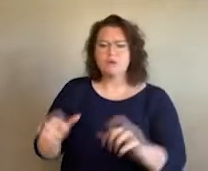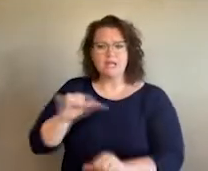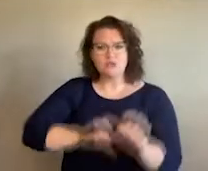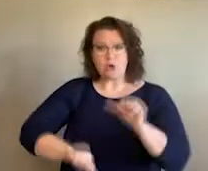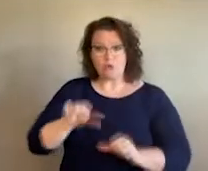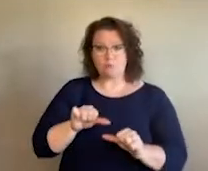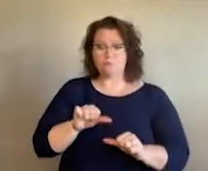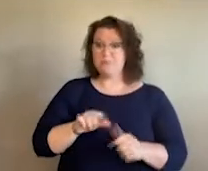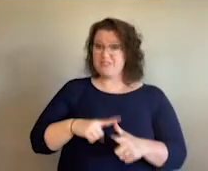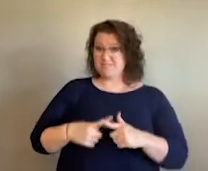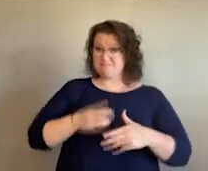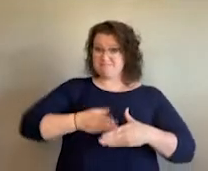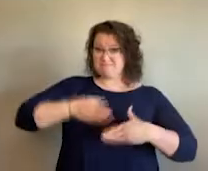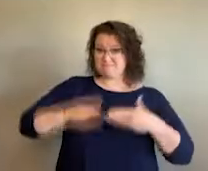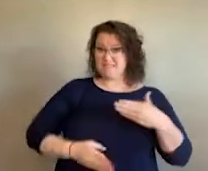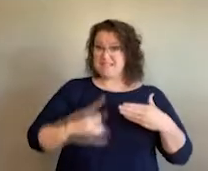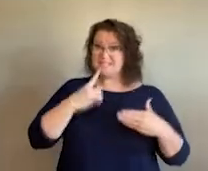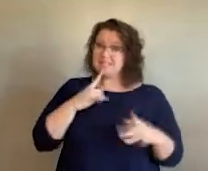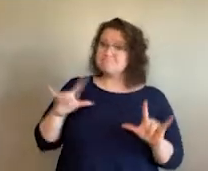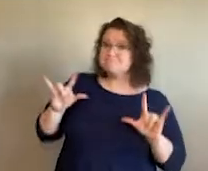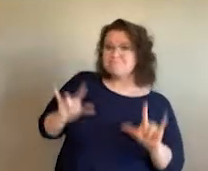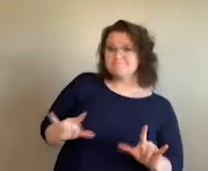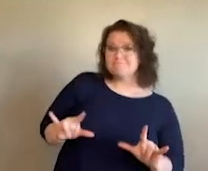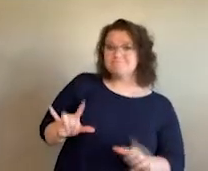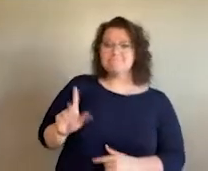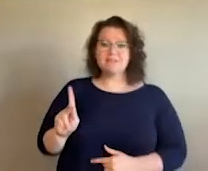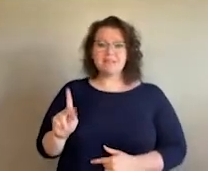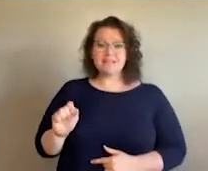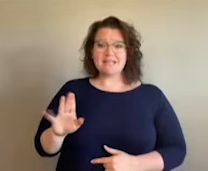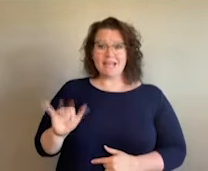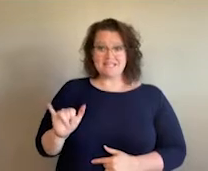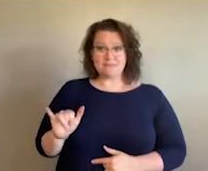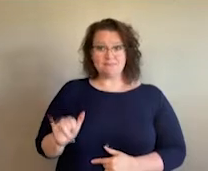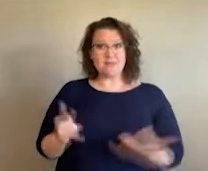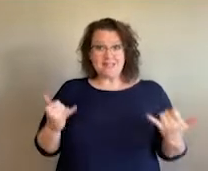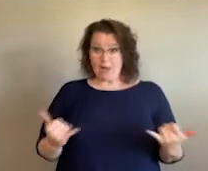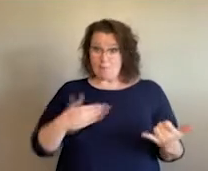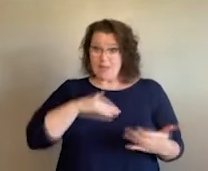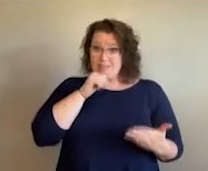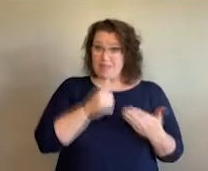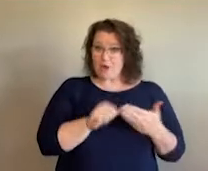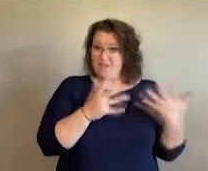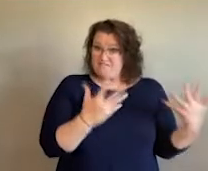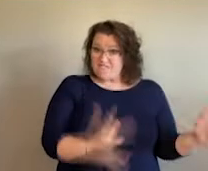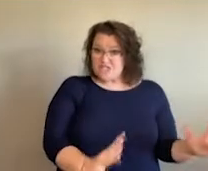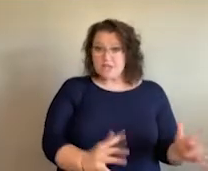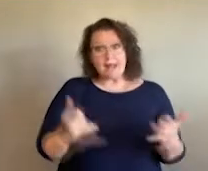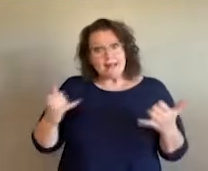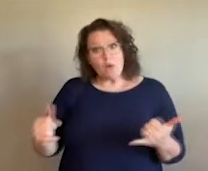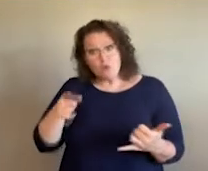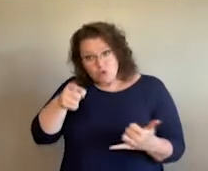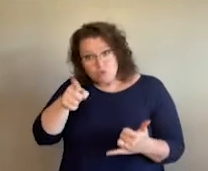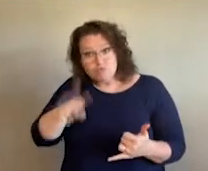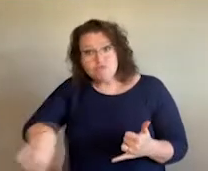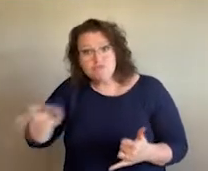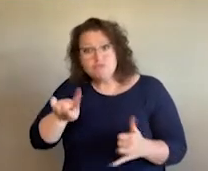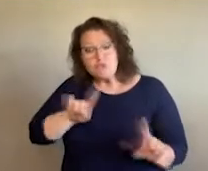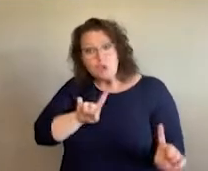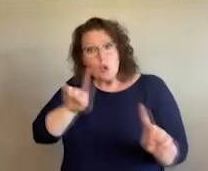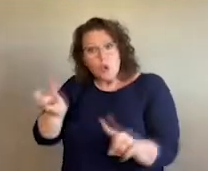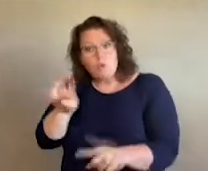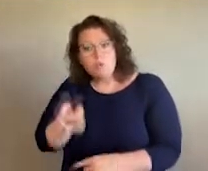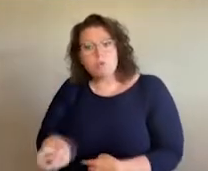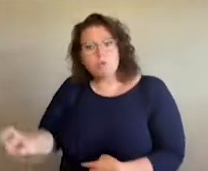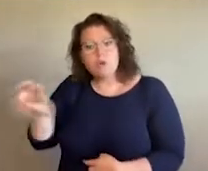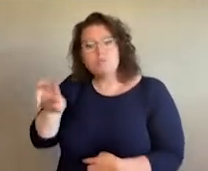says, love, Casey. So now that we've written my letter, I want to challenge you guys to go on your own nature walk today. You